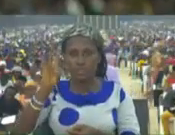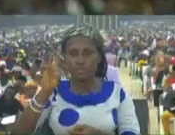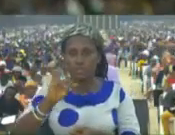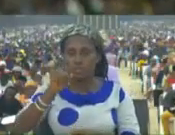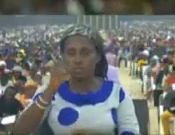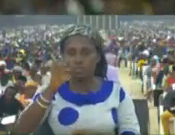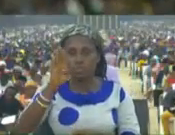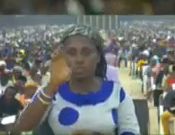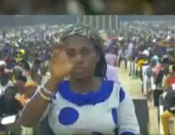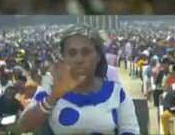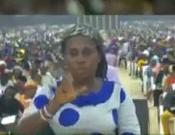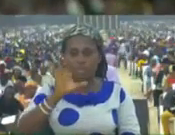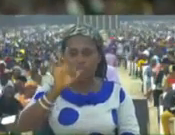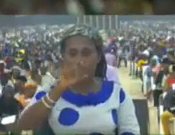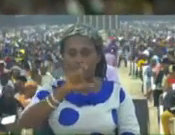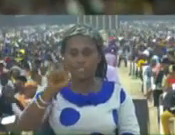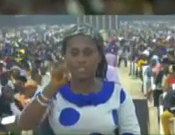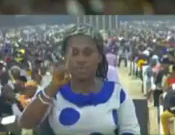to 7,